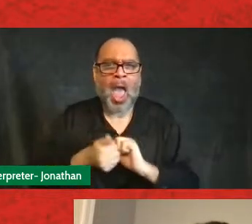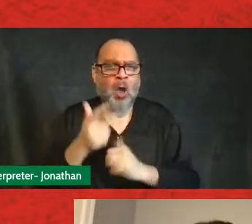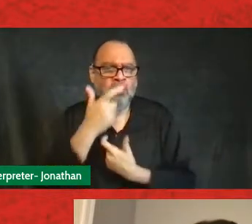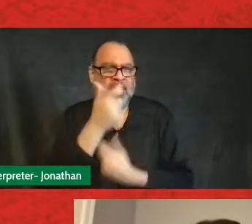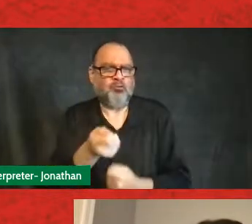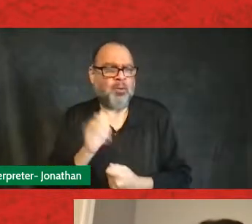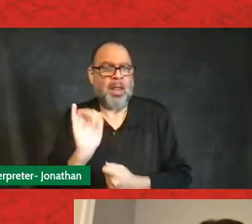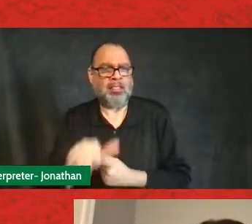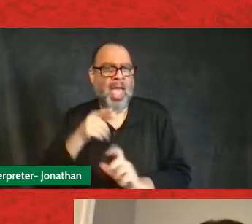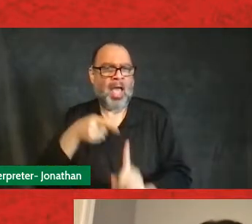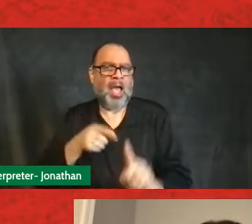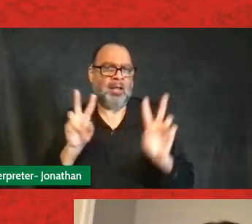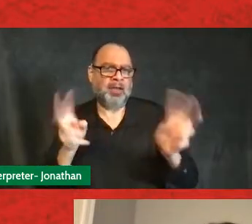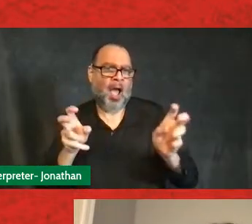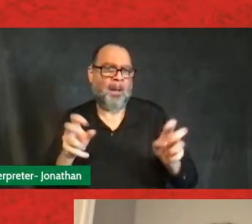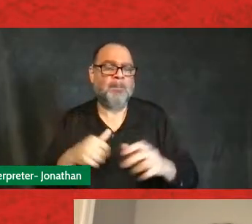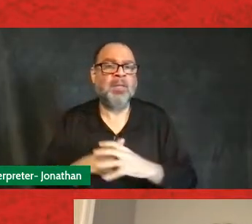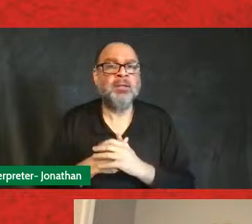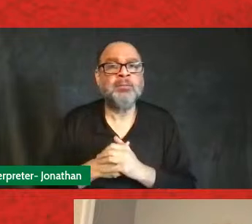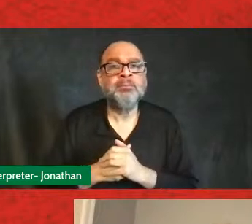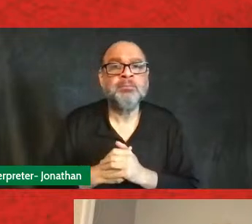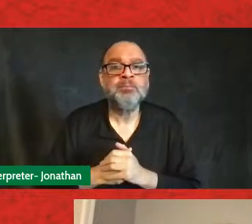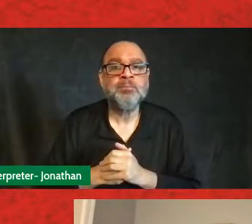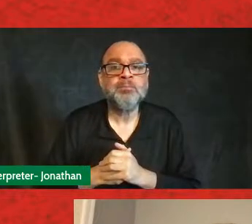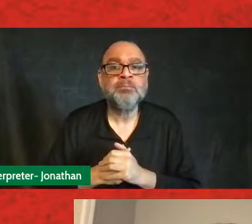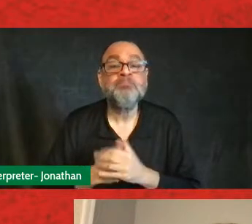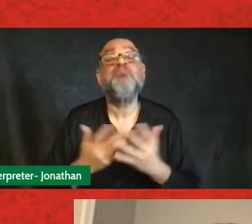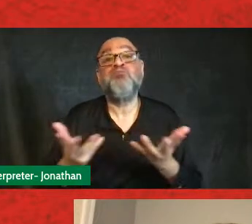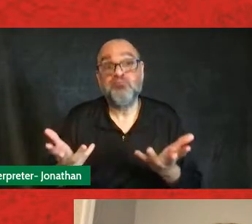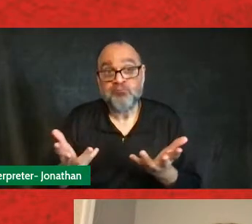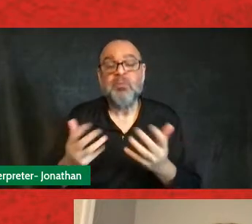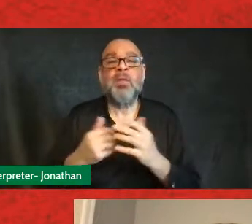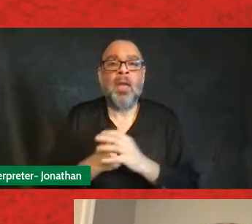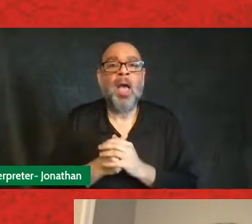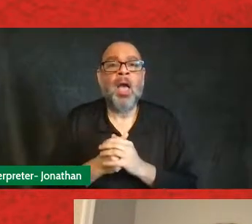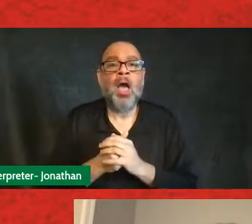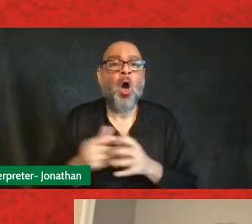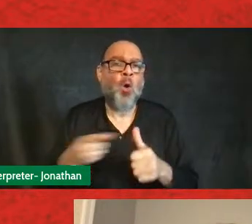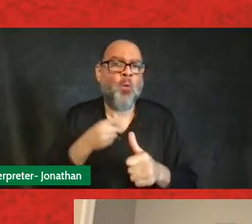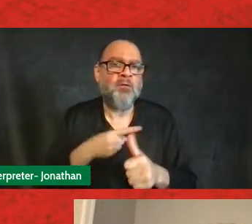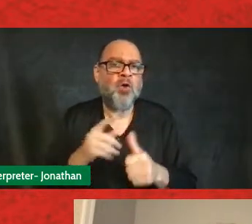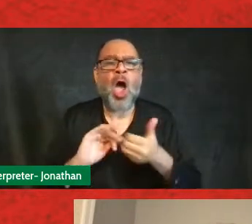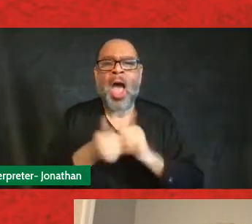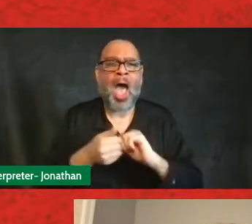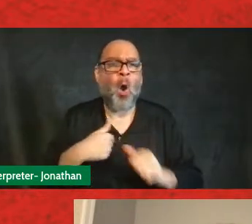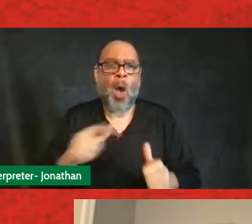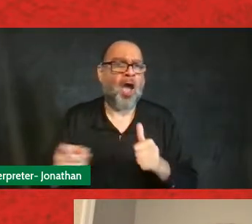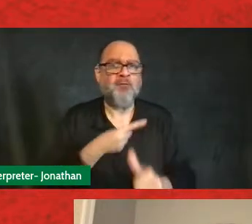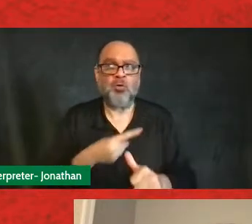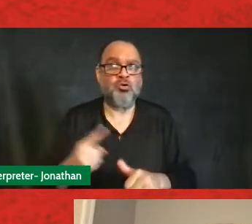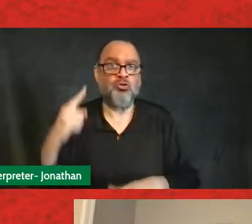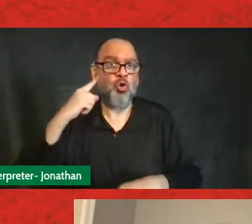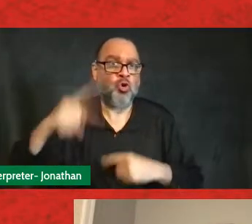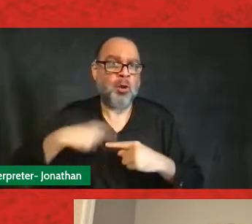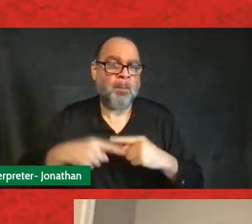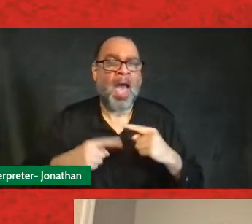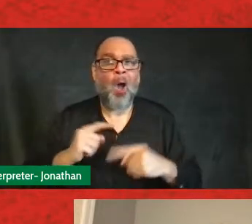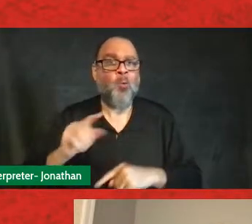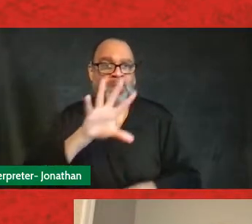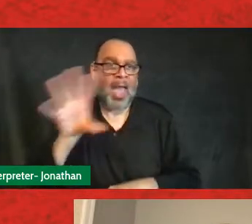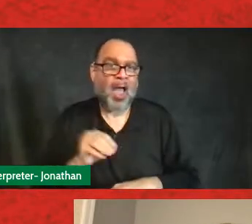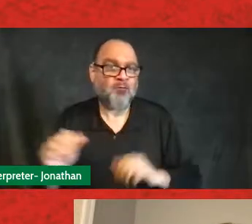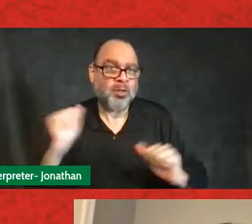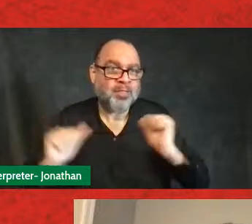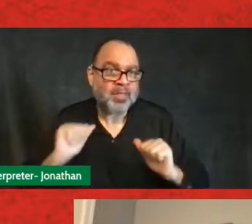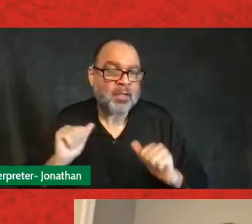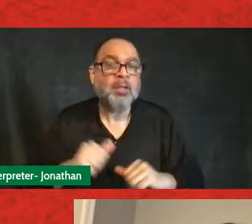topic? Okay, so let me start with how I first heard about the subject of the African theater. So